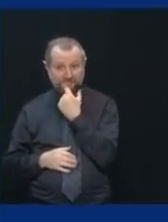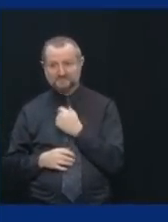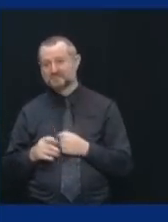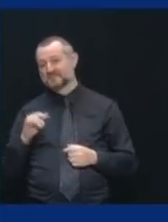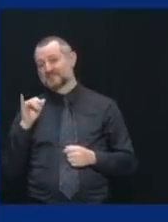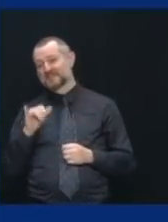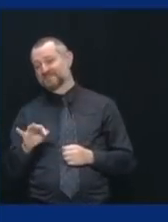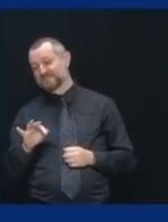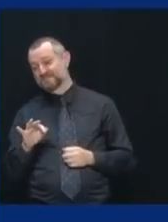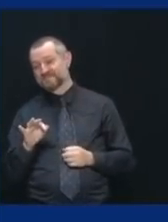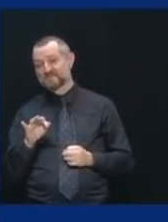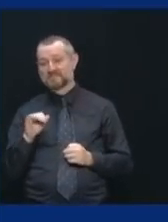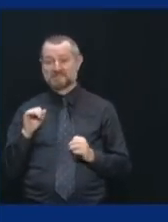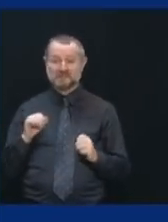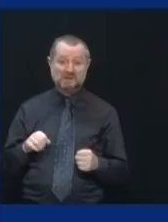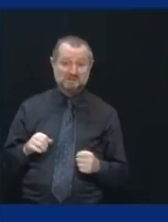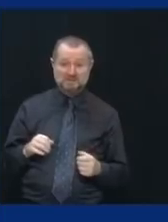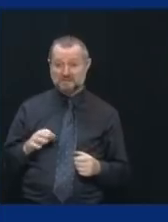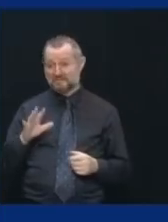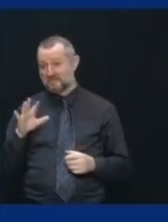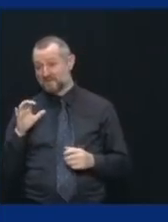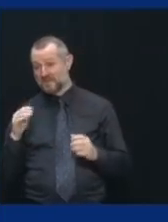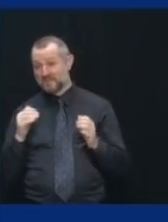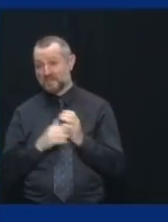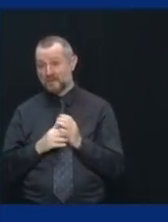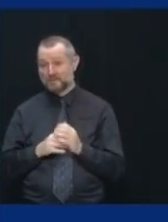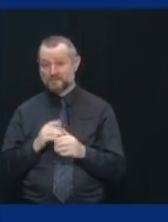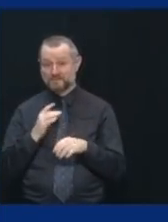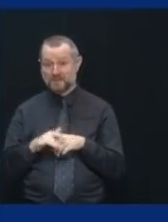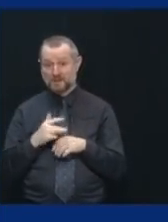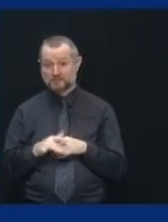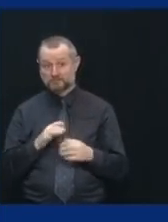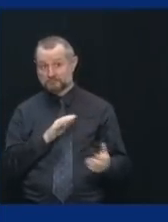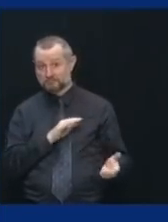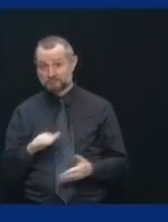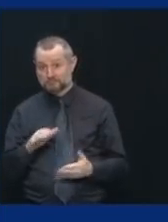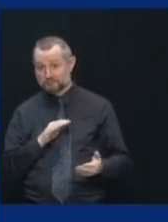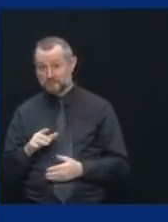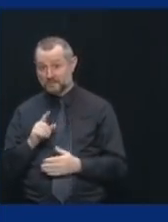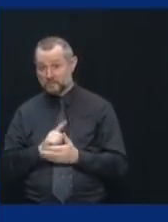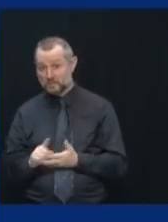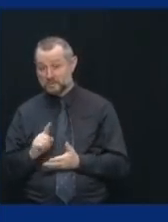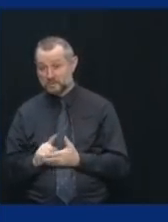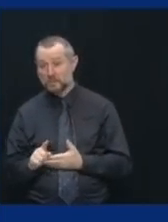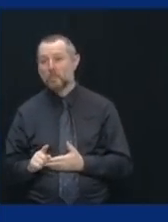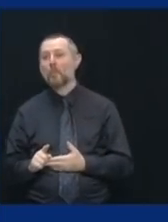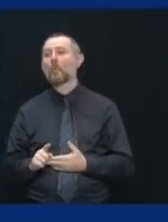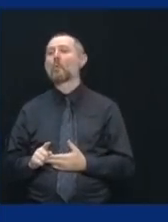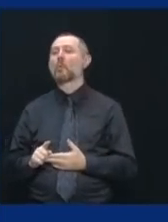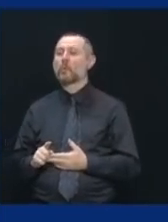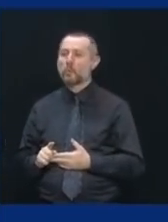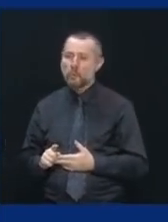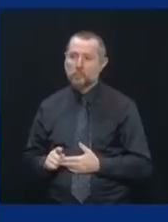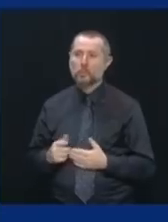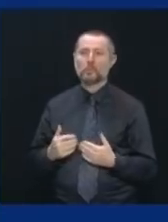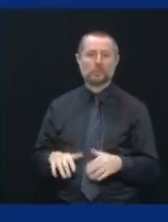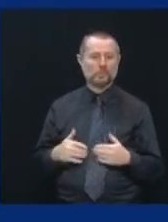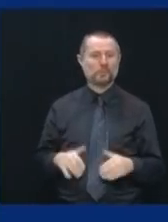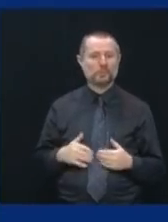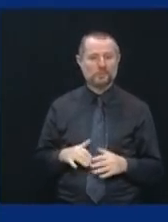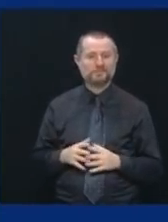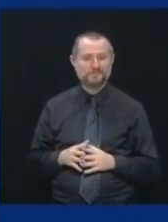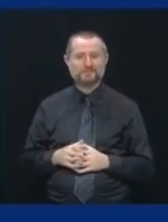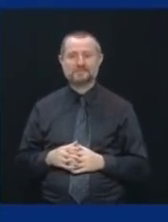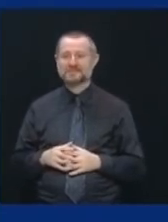supply up to 500,000 a week, right? You're